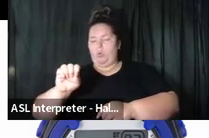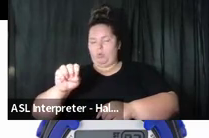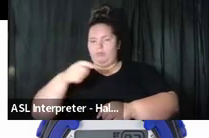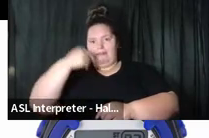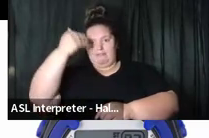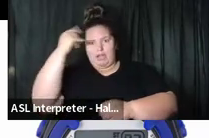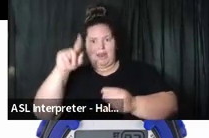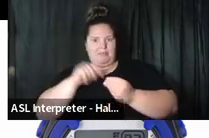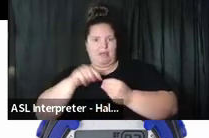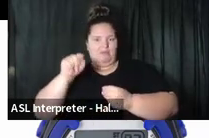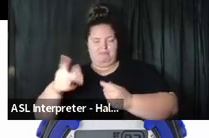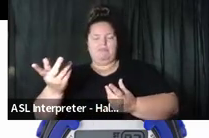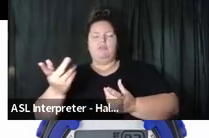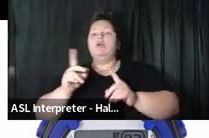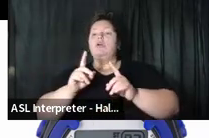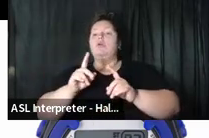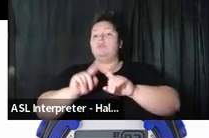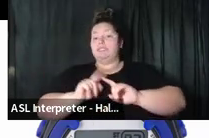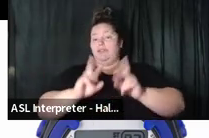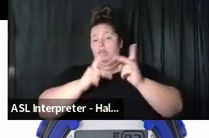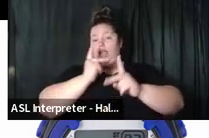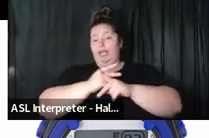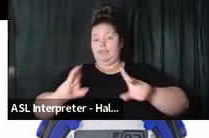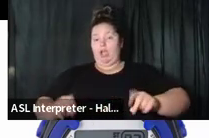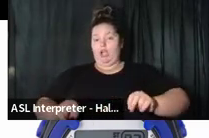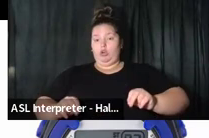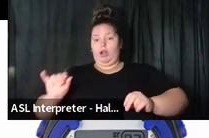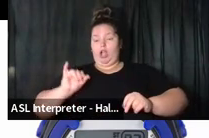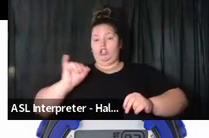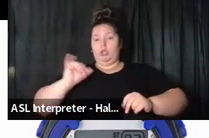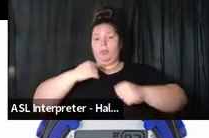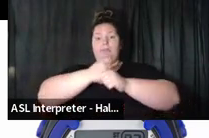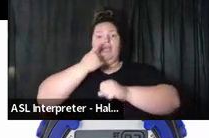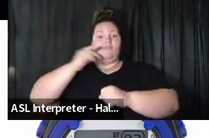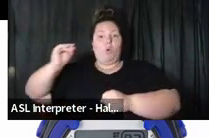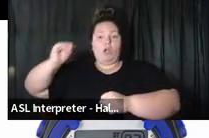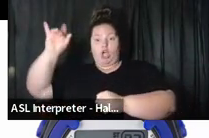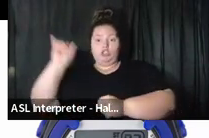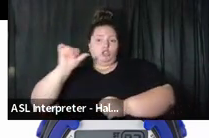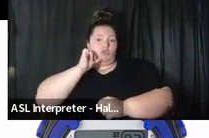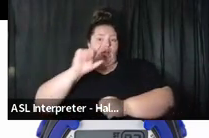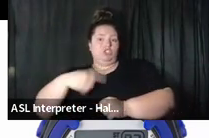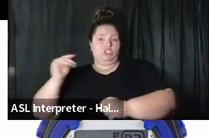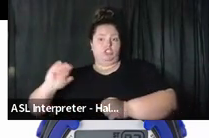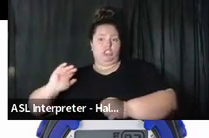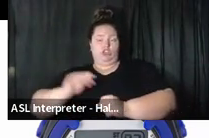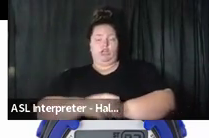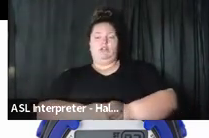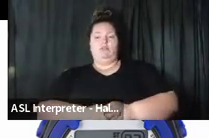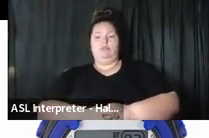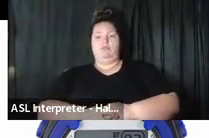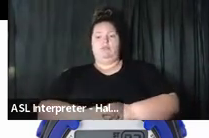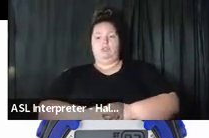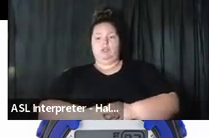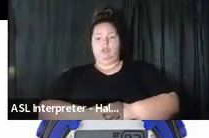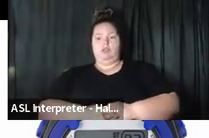comes to like the different types of underwear as well, they make those for adults too, not just children. Mm-hmm. And it's similar to like,